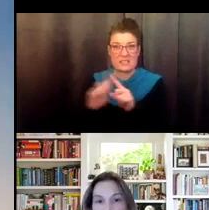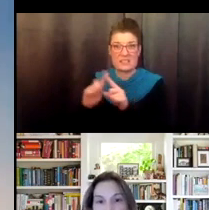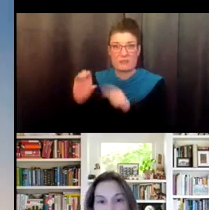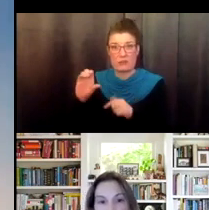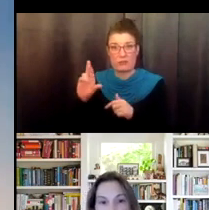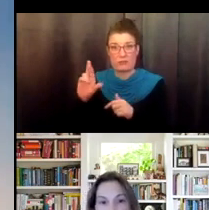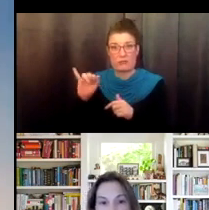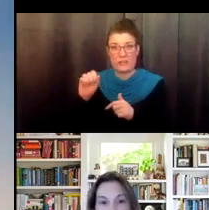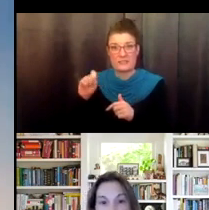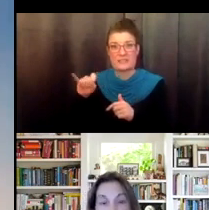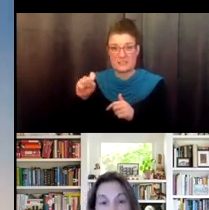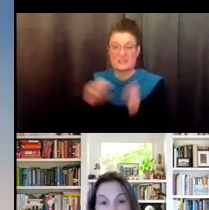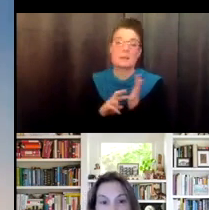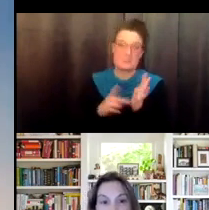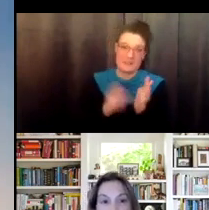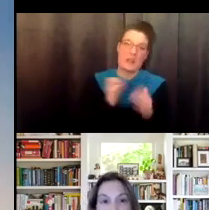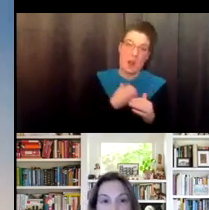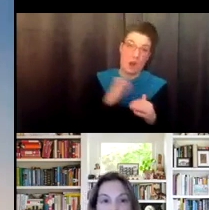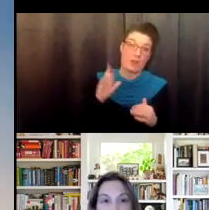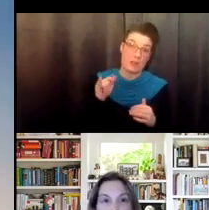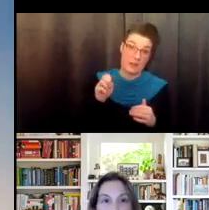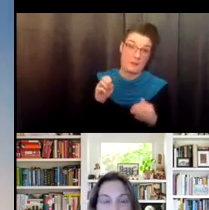what our climate action plan needs to do.